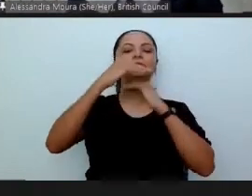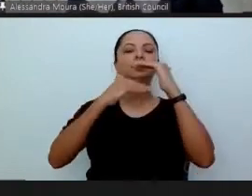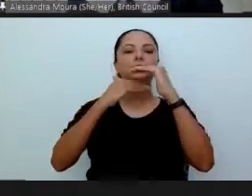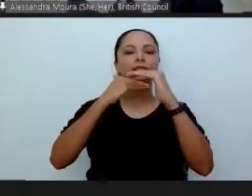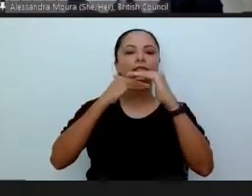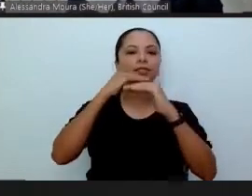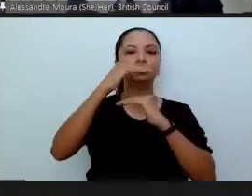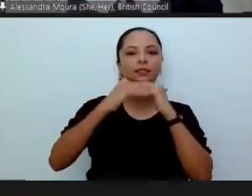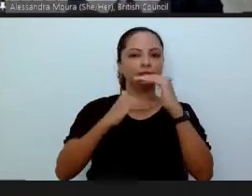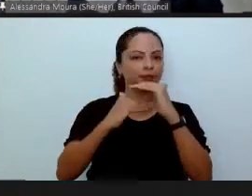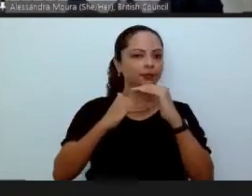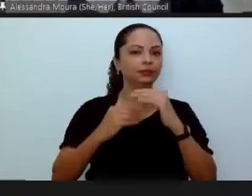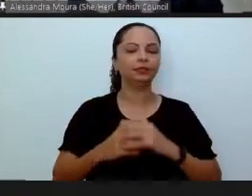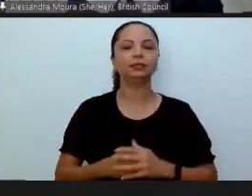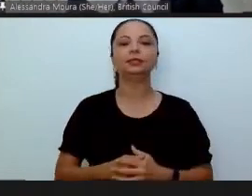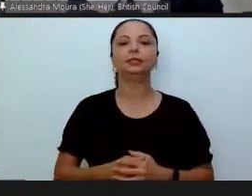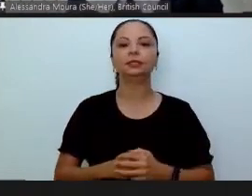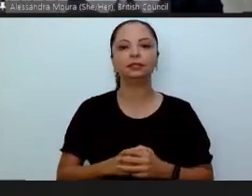here.